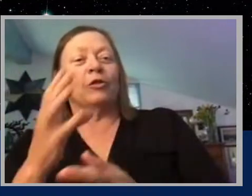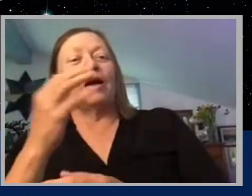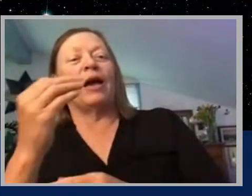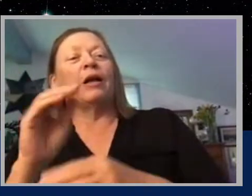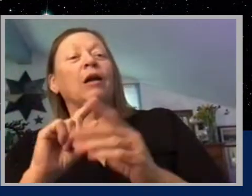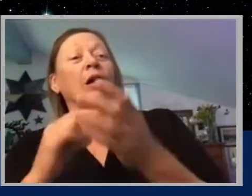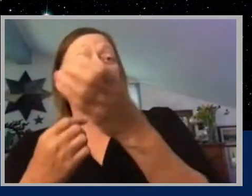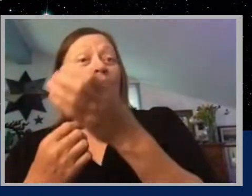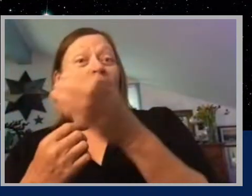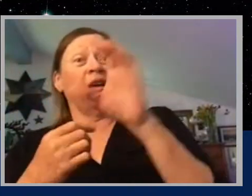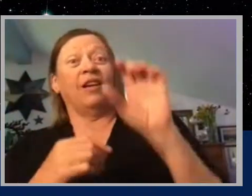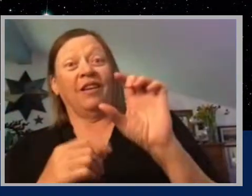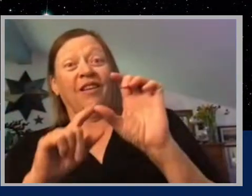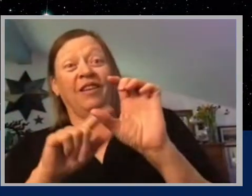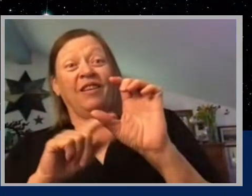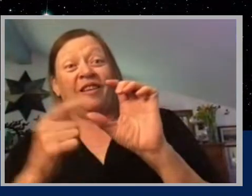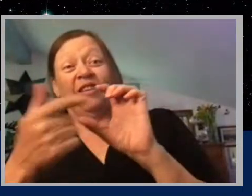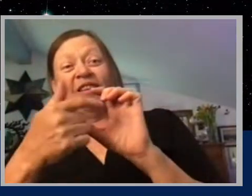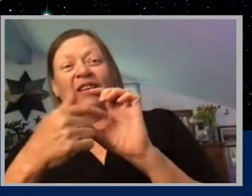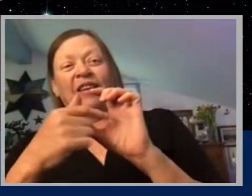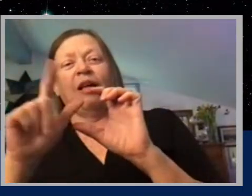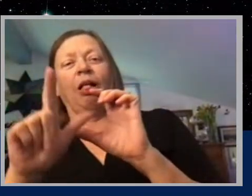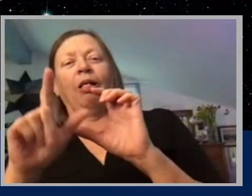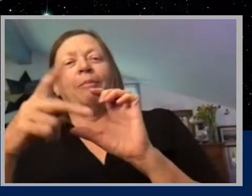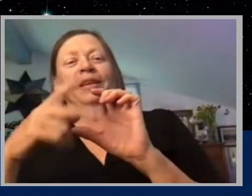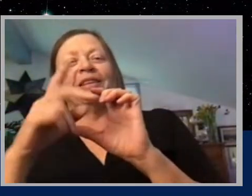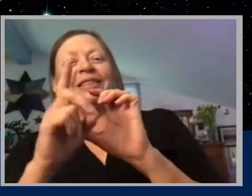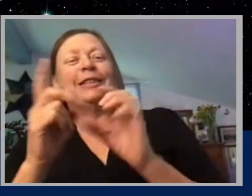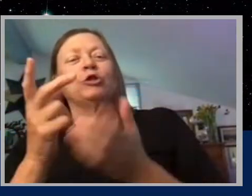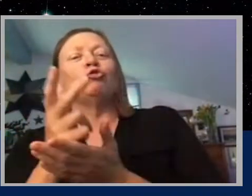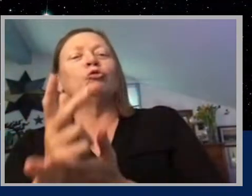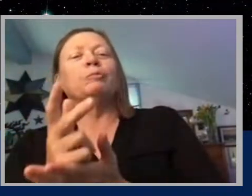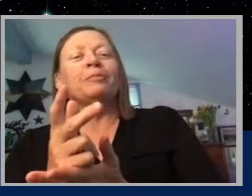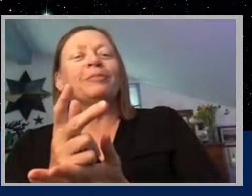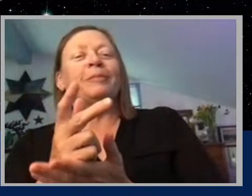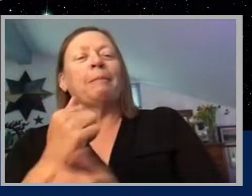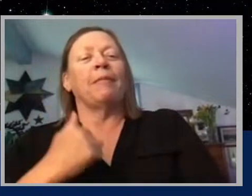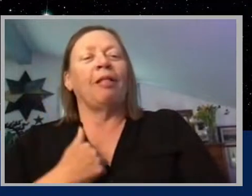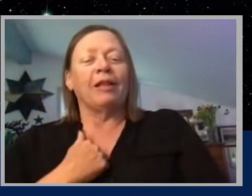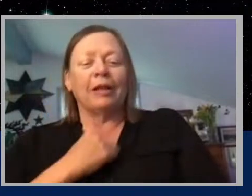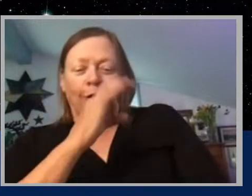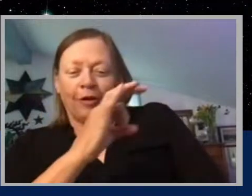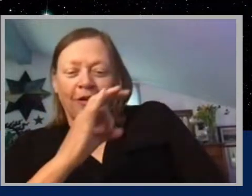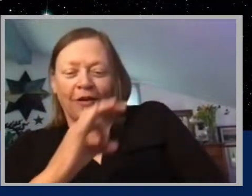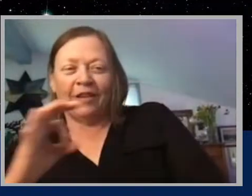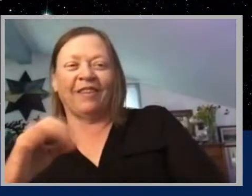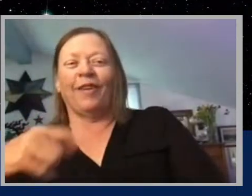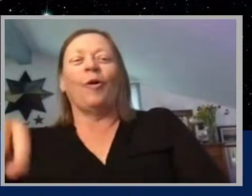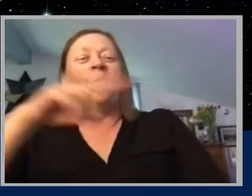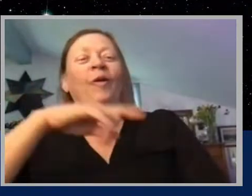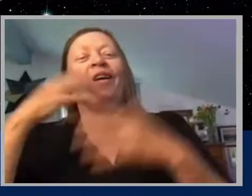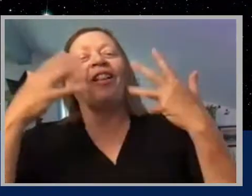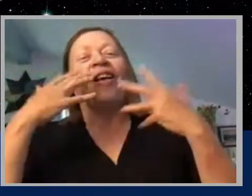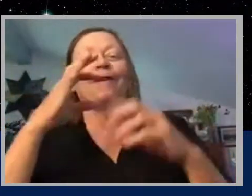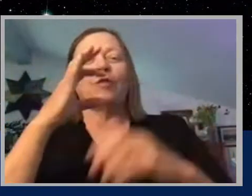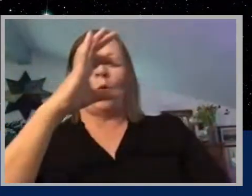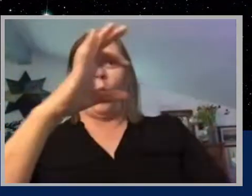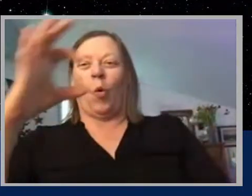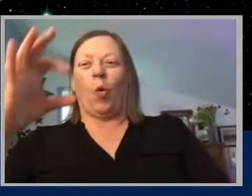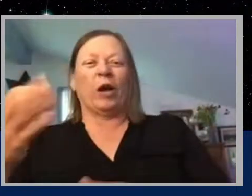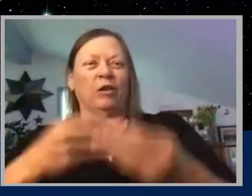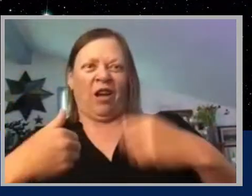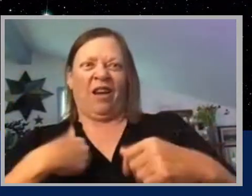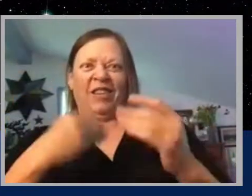got the LPD ship and all the military sources. So yeah, we love trading coins. I got quite the collection